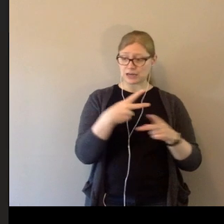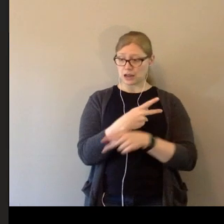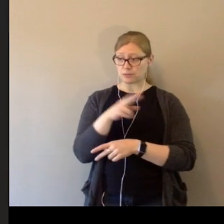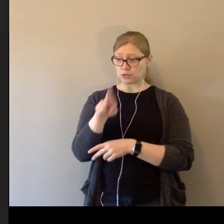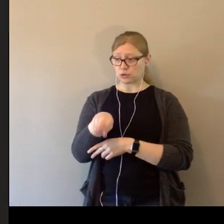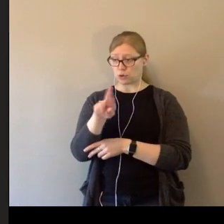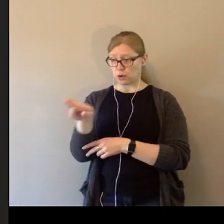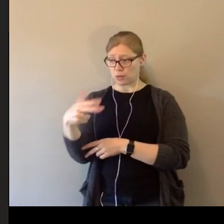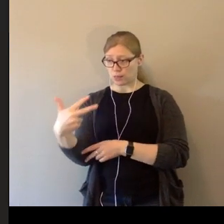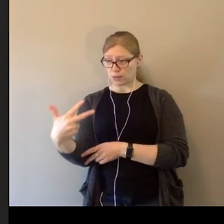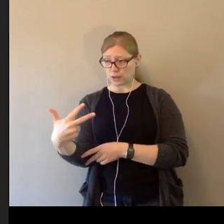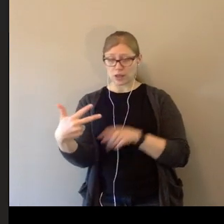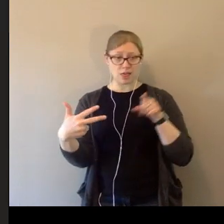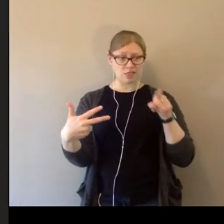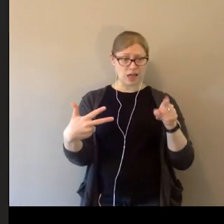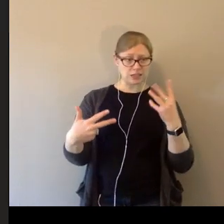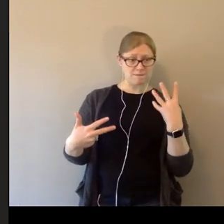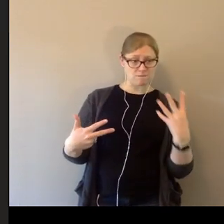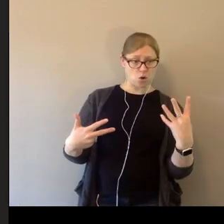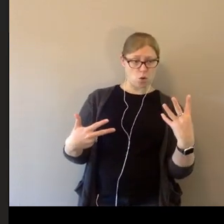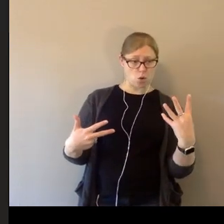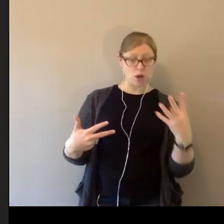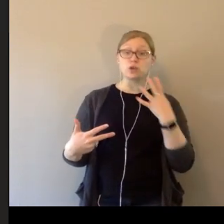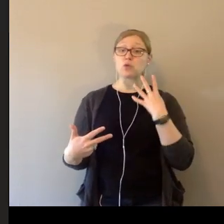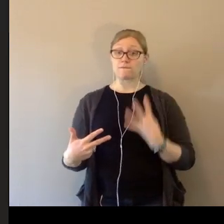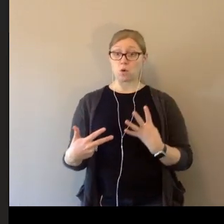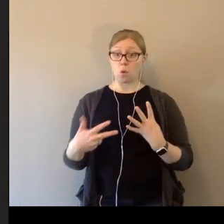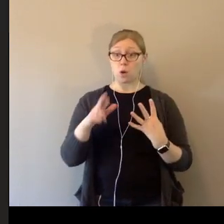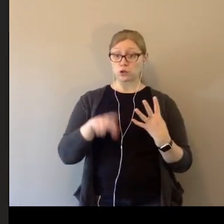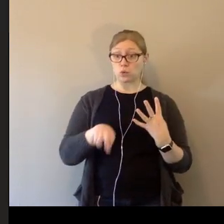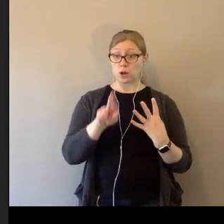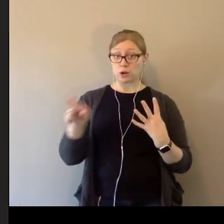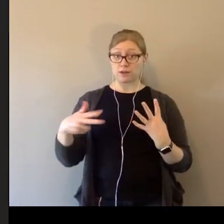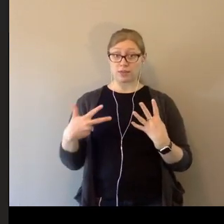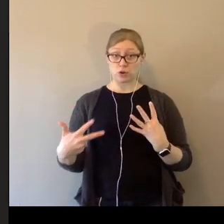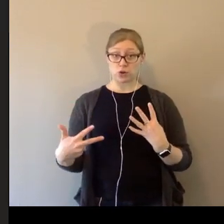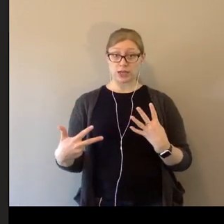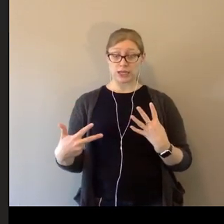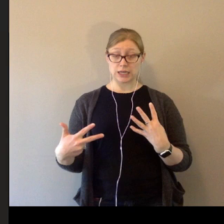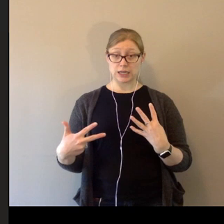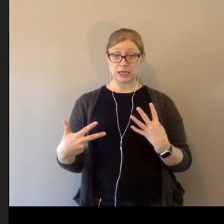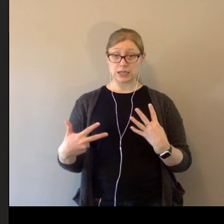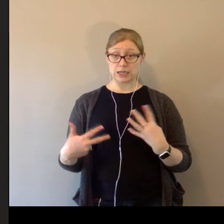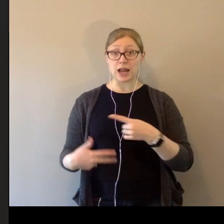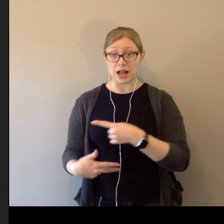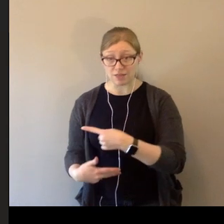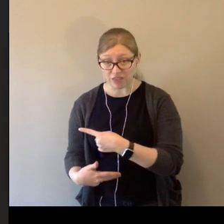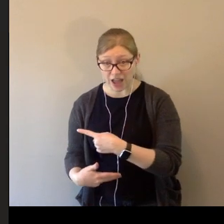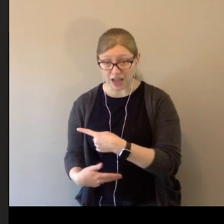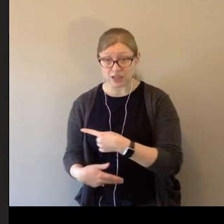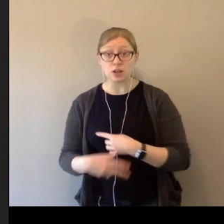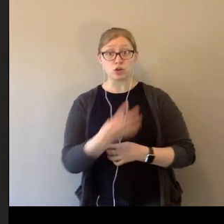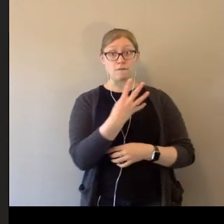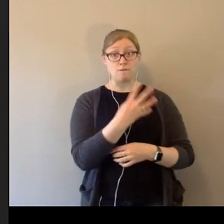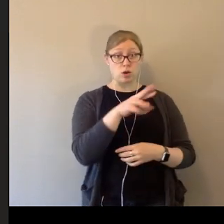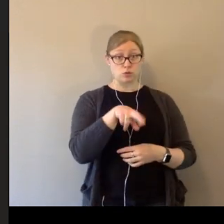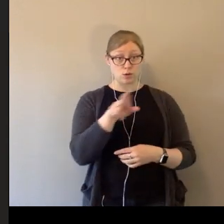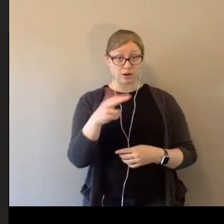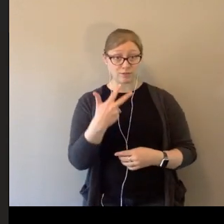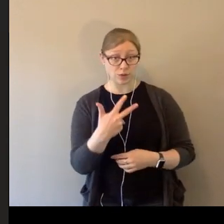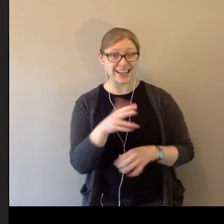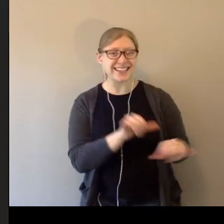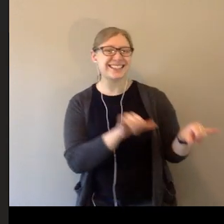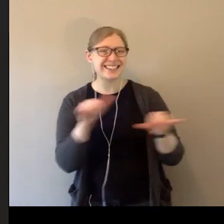I know is 4. So this would be 4 square root of 3. And 4 square root of 3 is the same as the square root of 48.